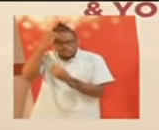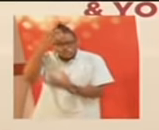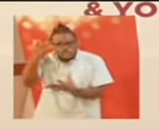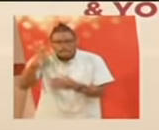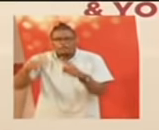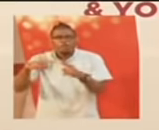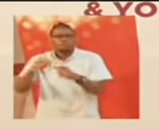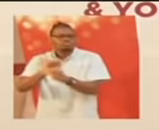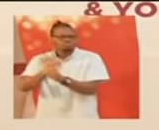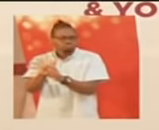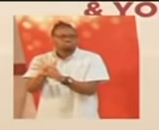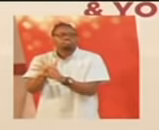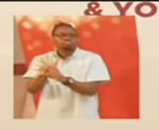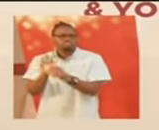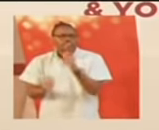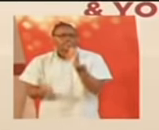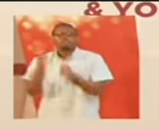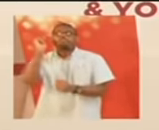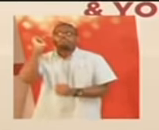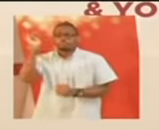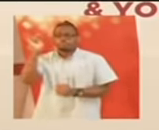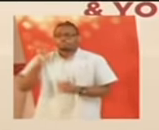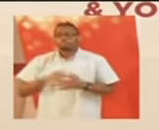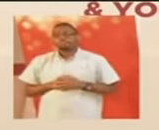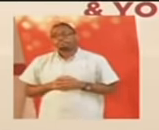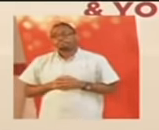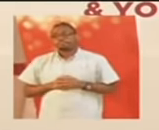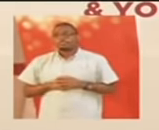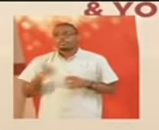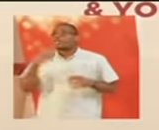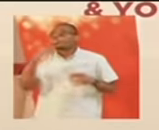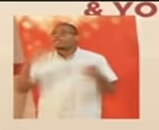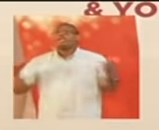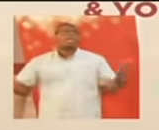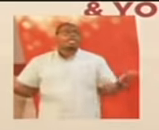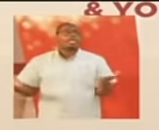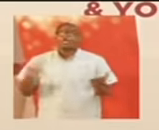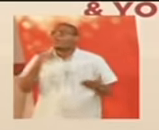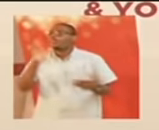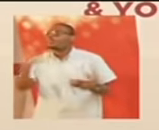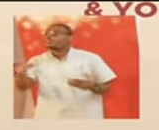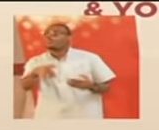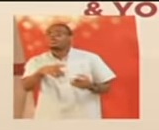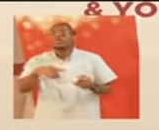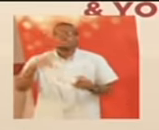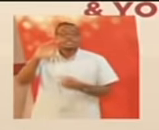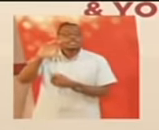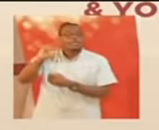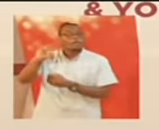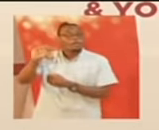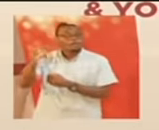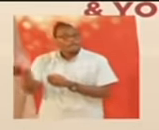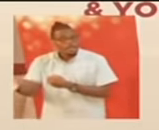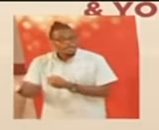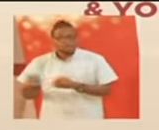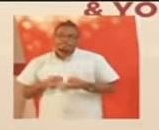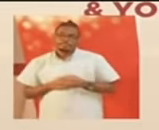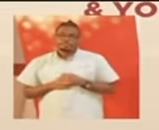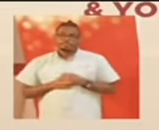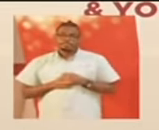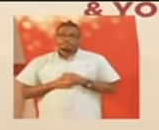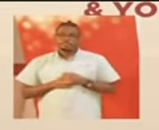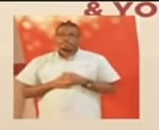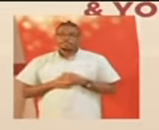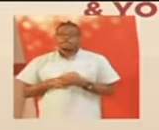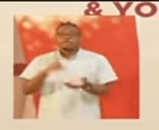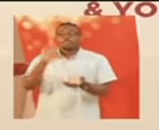COVID-19 response. The members of today's panel are Dr. Roshan Parasram, Chief Medical Officer, Dr.